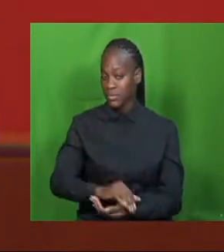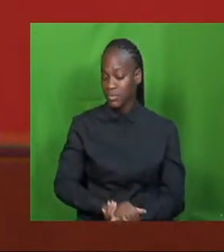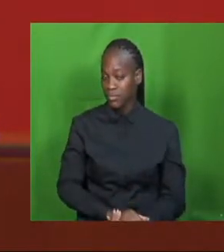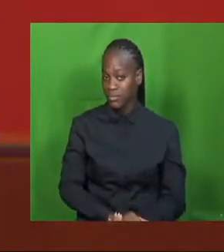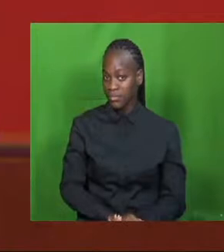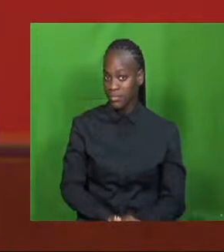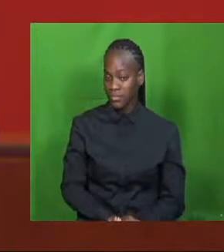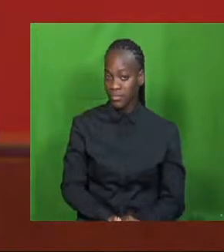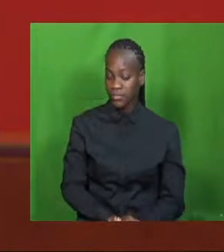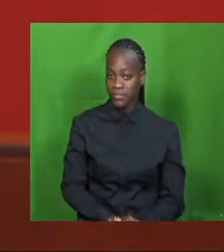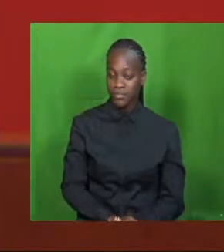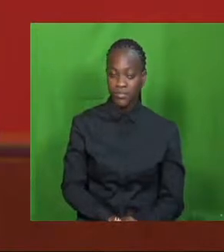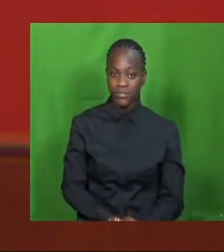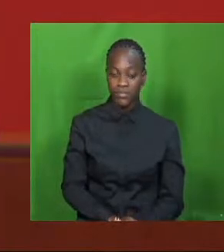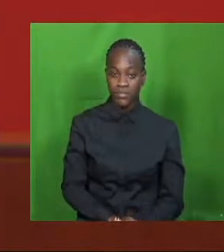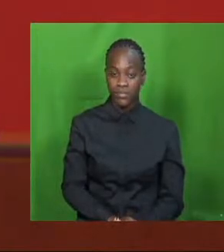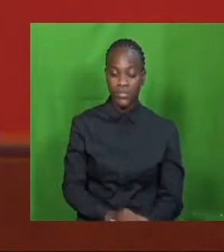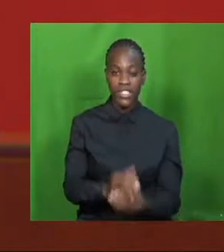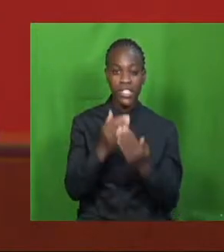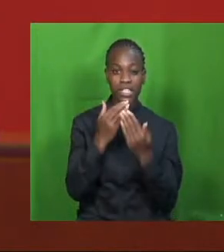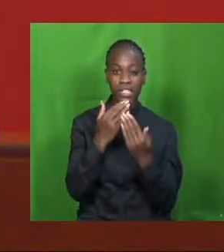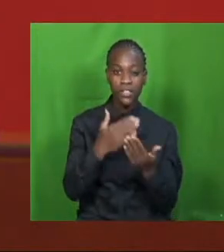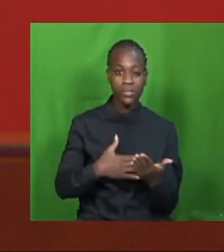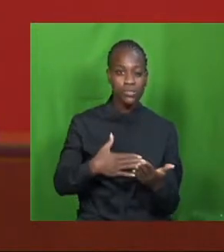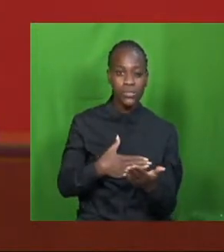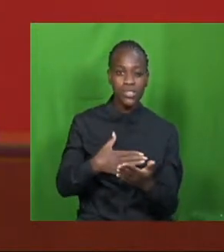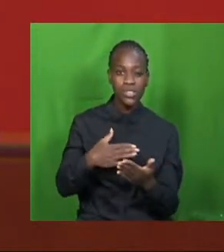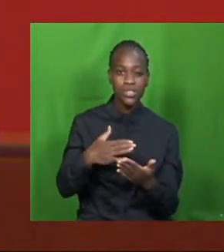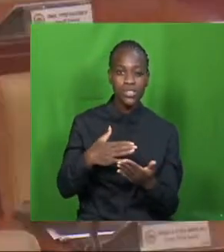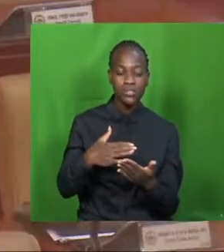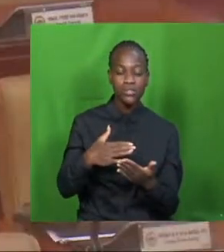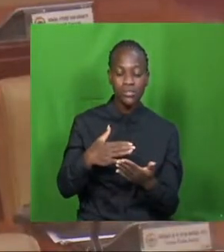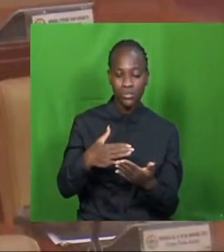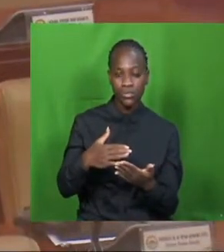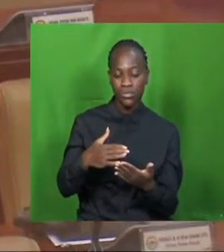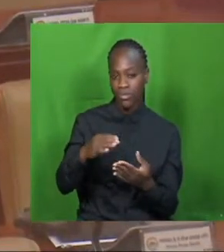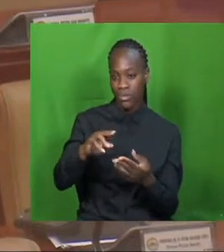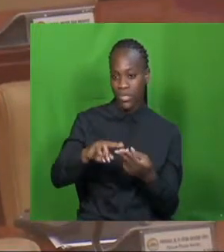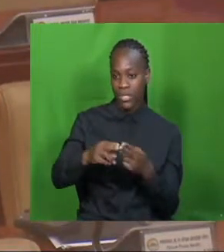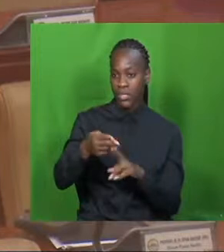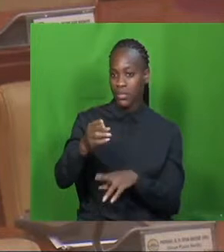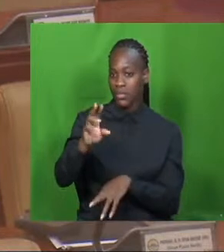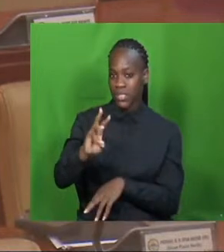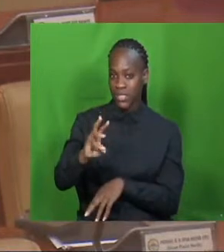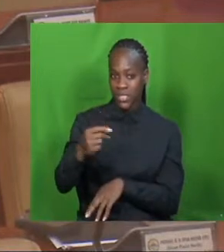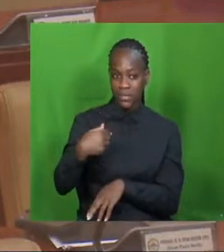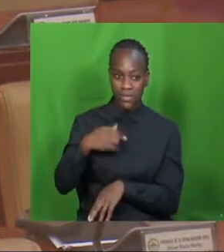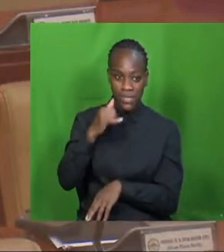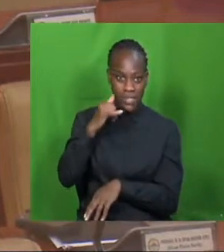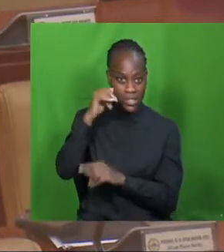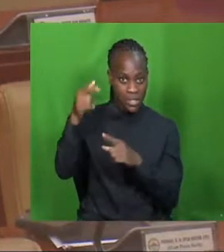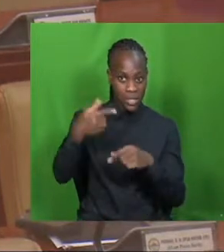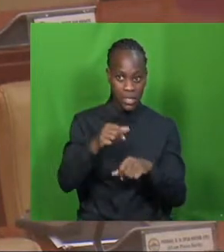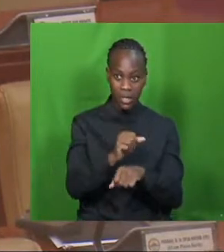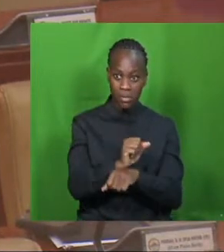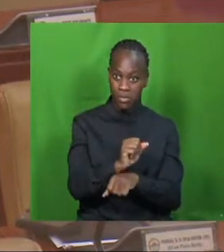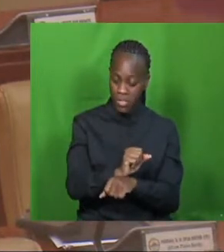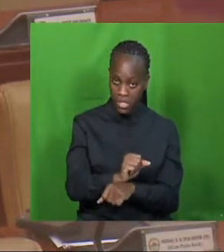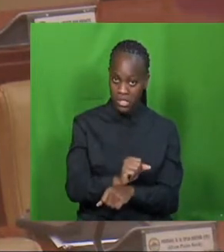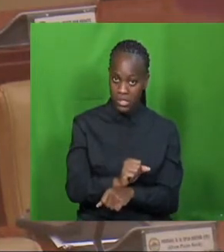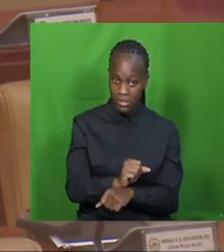Honorable Speaker. Speaker, item 4, number 6. I was very present yesterday. I even asked